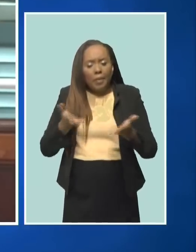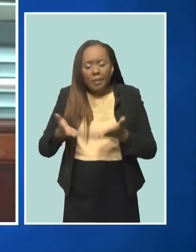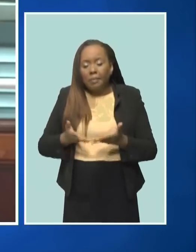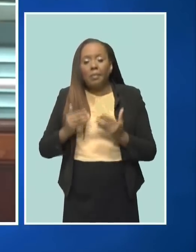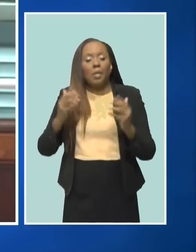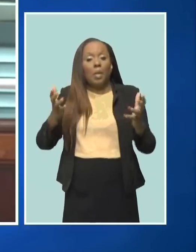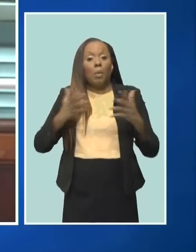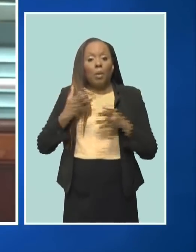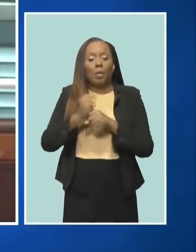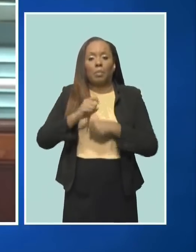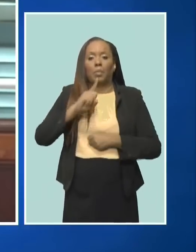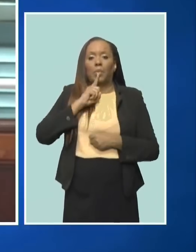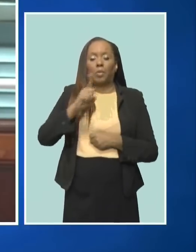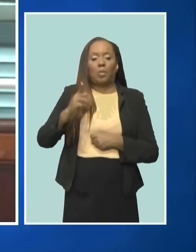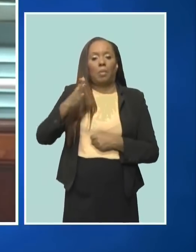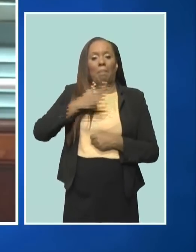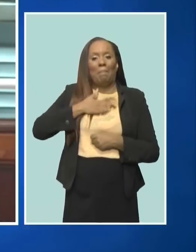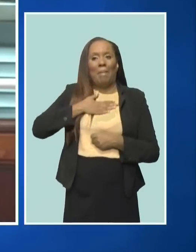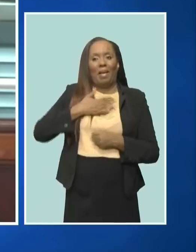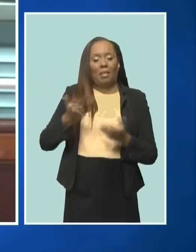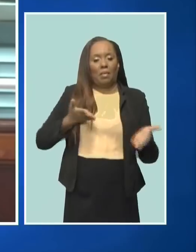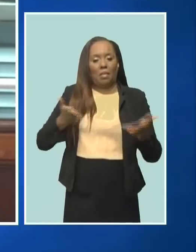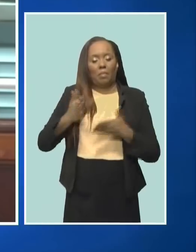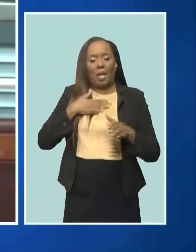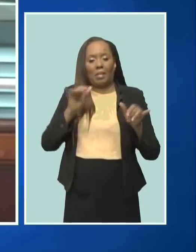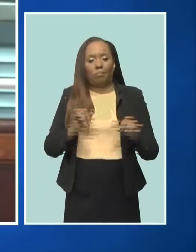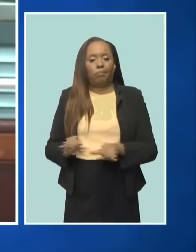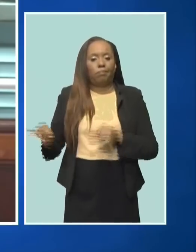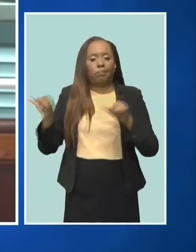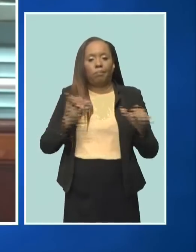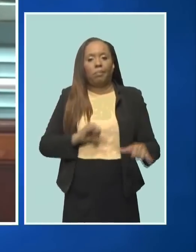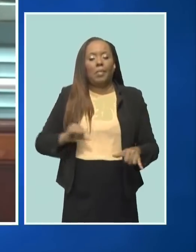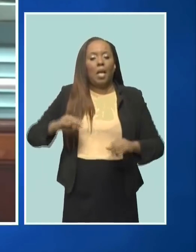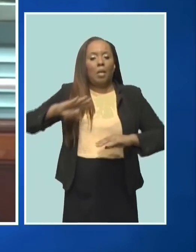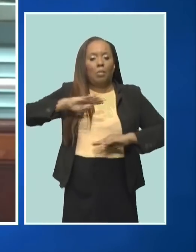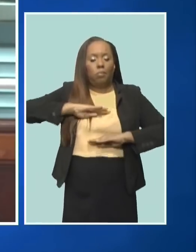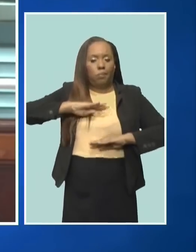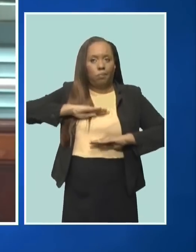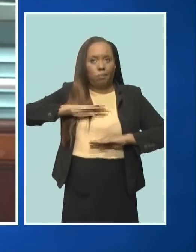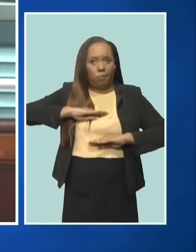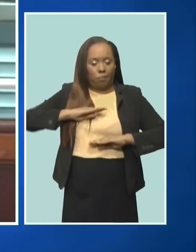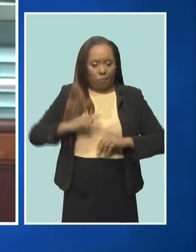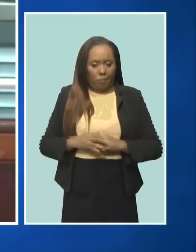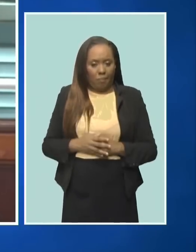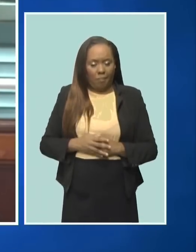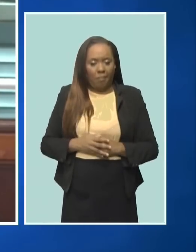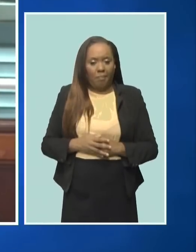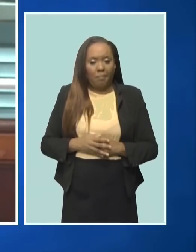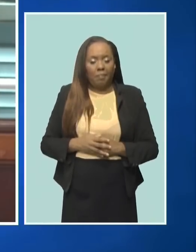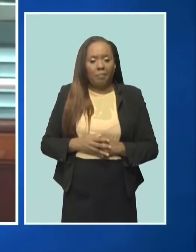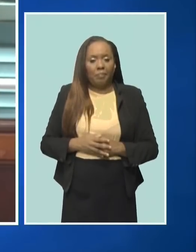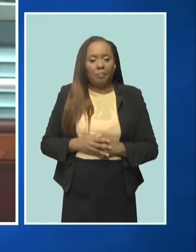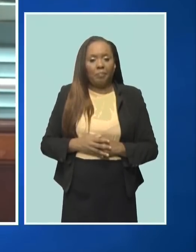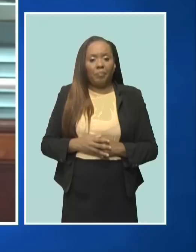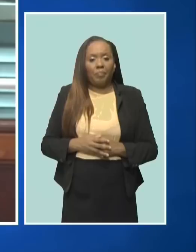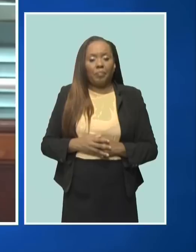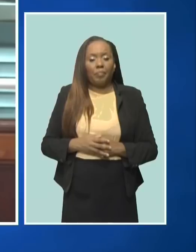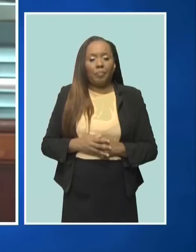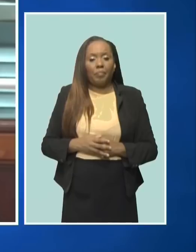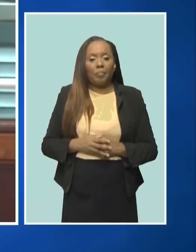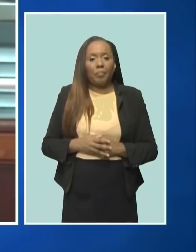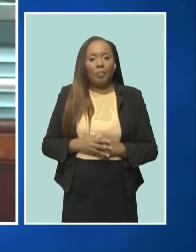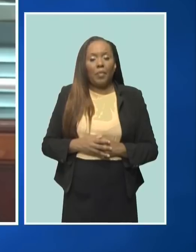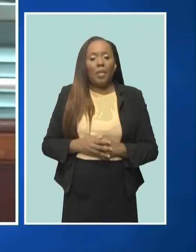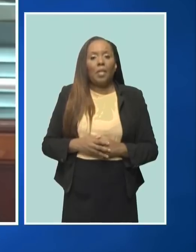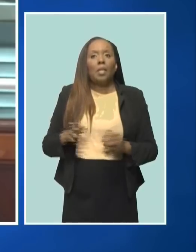that the service that I am being offered and the standards are being met, are adequate, ma'am. And therefore, we are